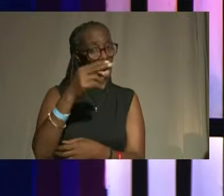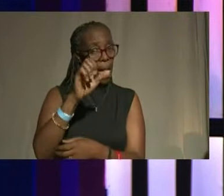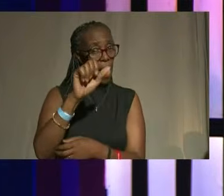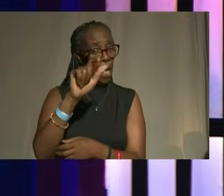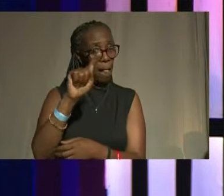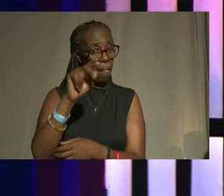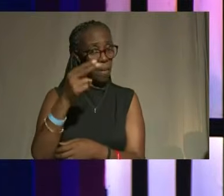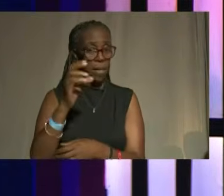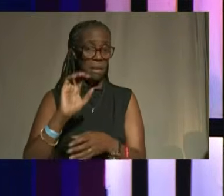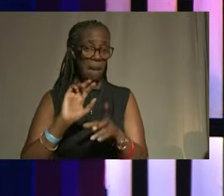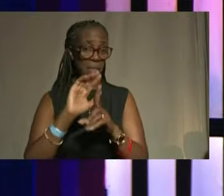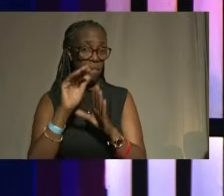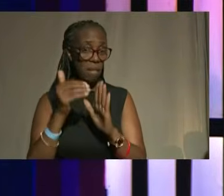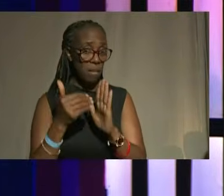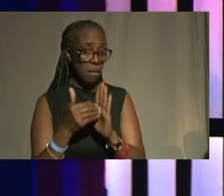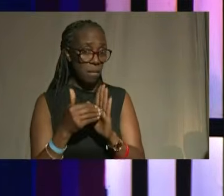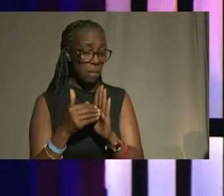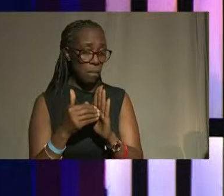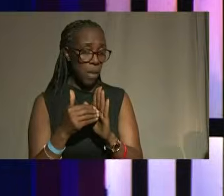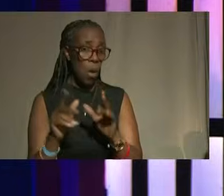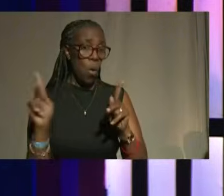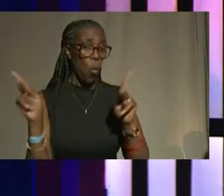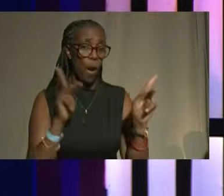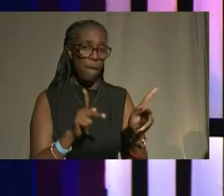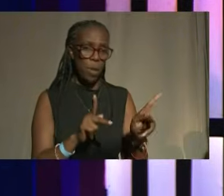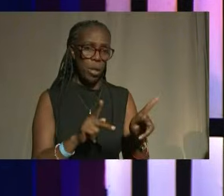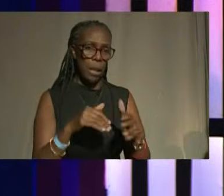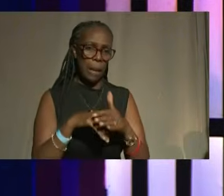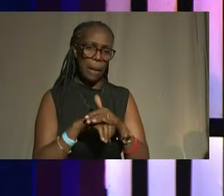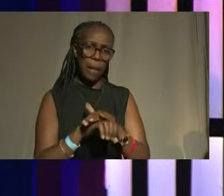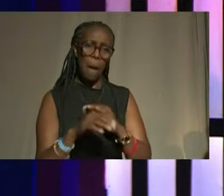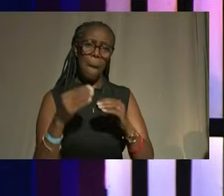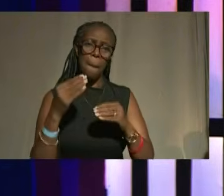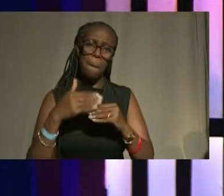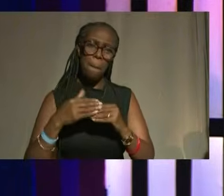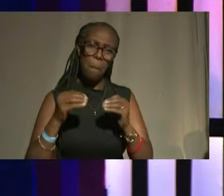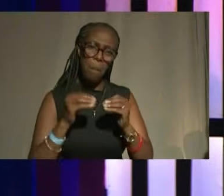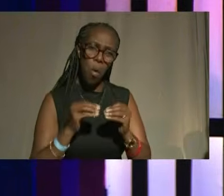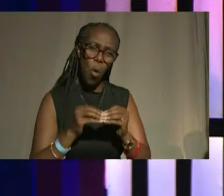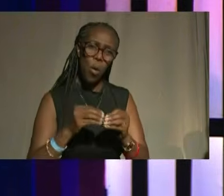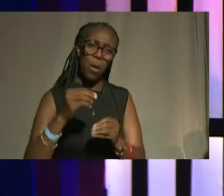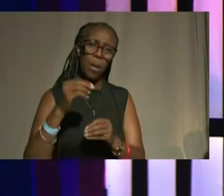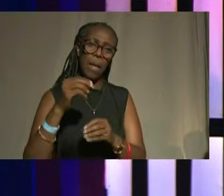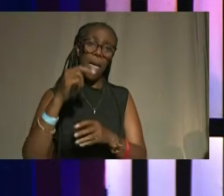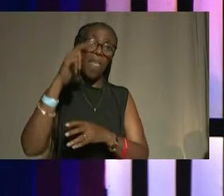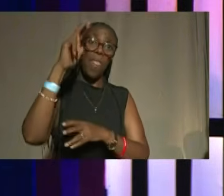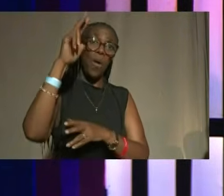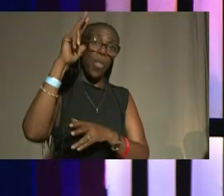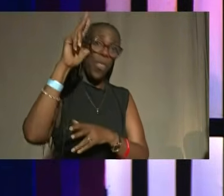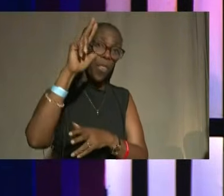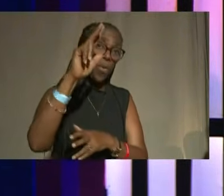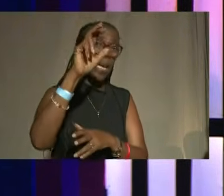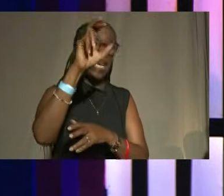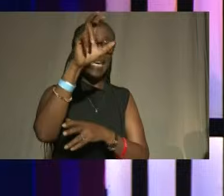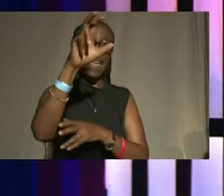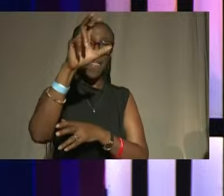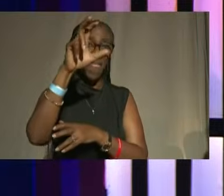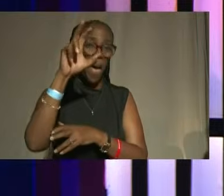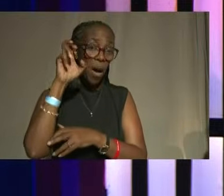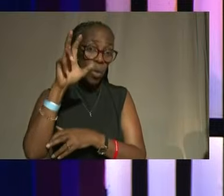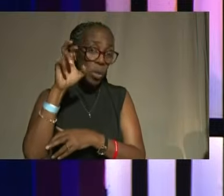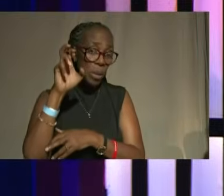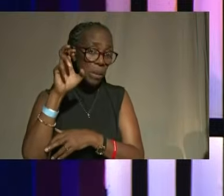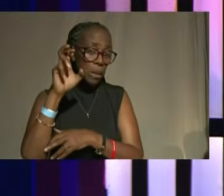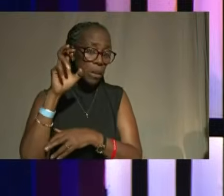have hired we have put in our establishment over 3,000 doctors and nurses, double the numbers of community health